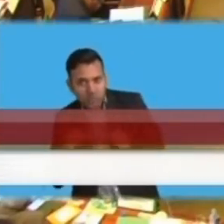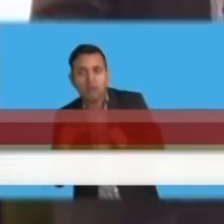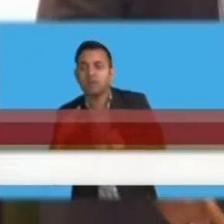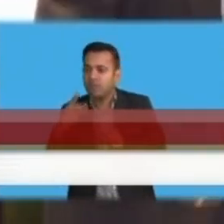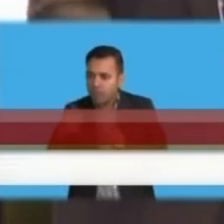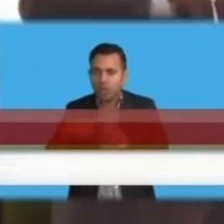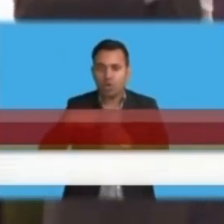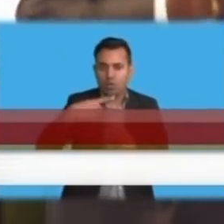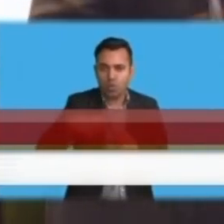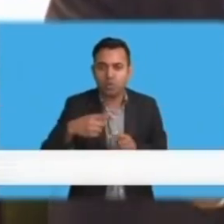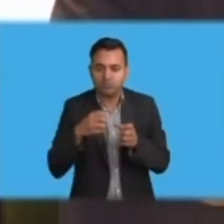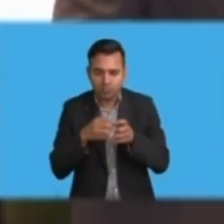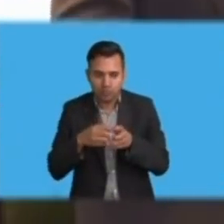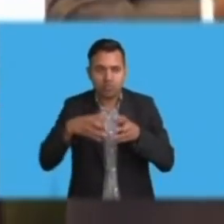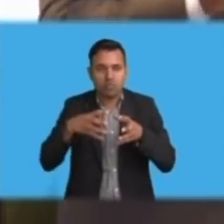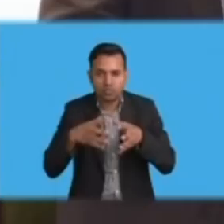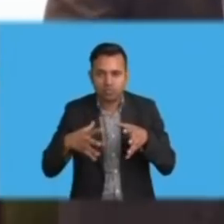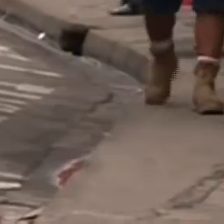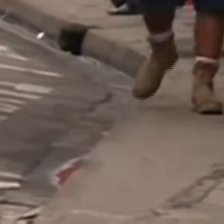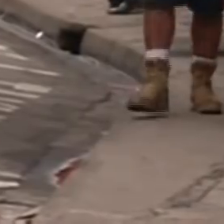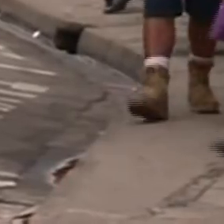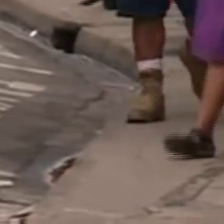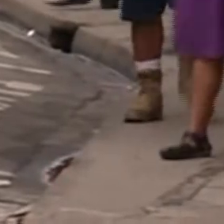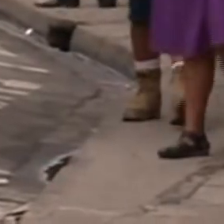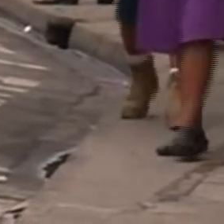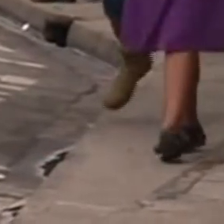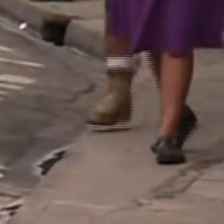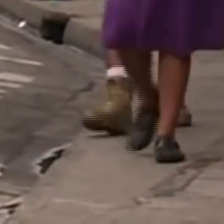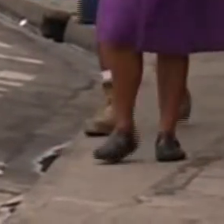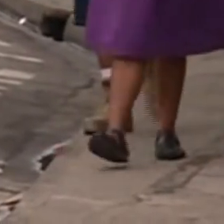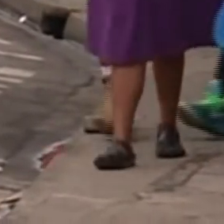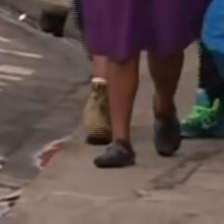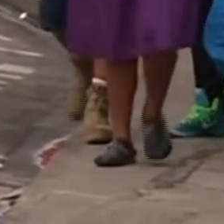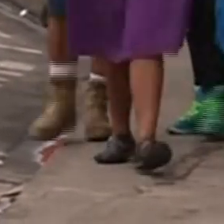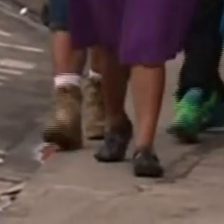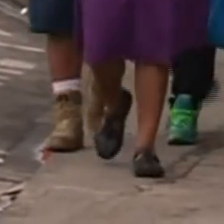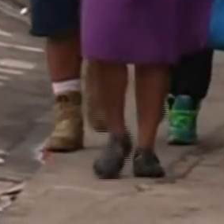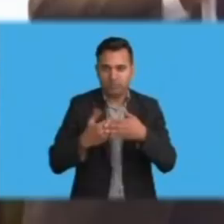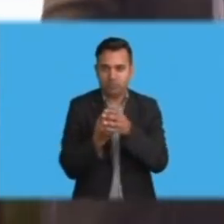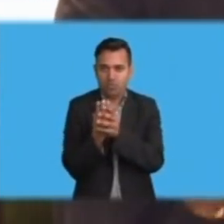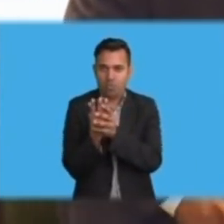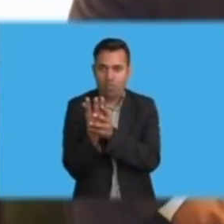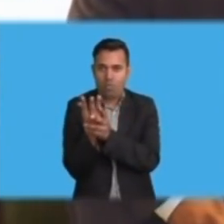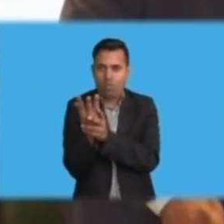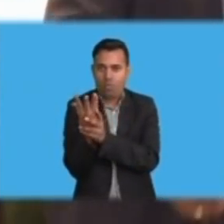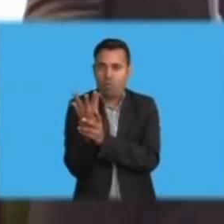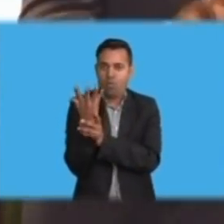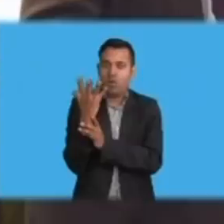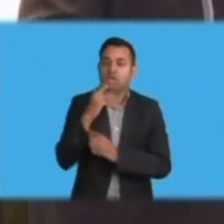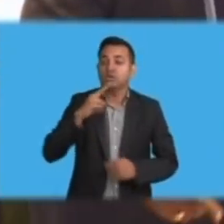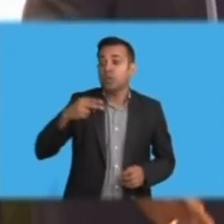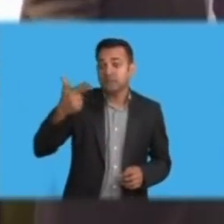to increase consistently from 2017. Let me give you the figures again, Madam Speaker. In 2017,